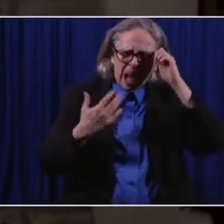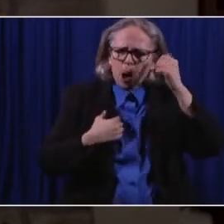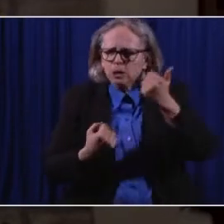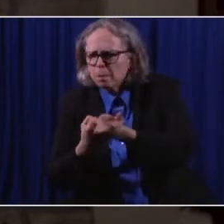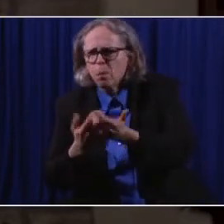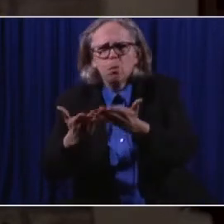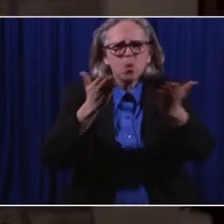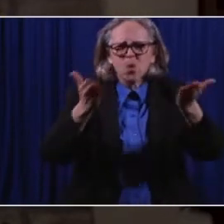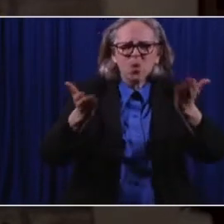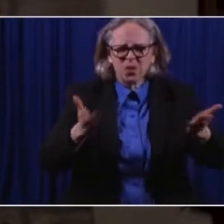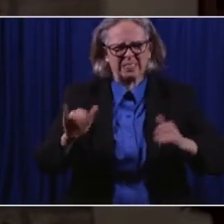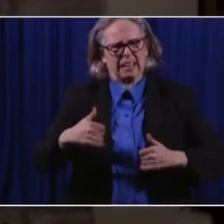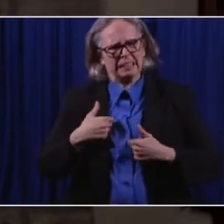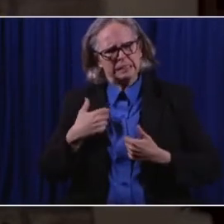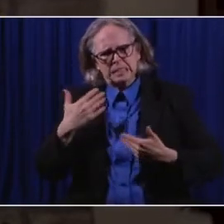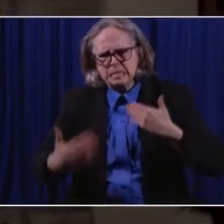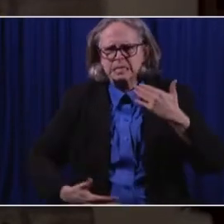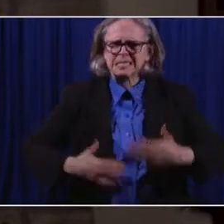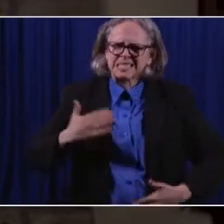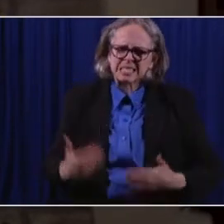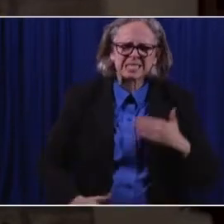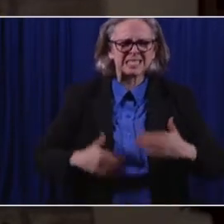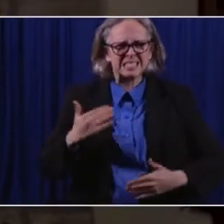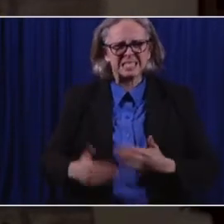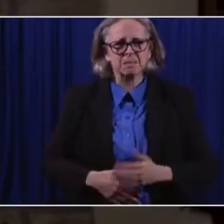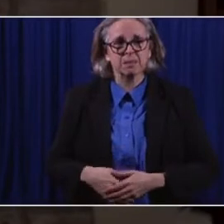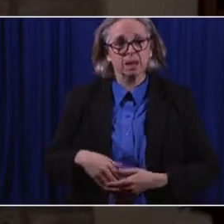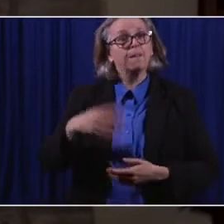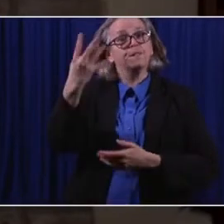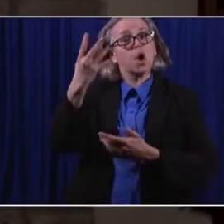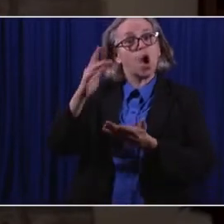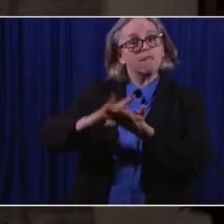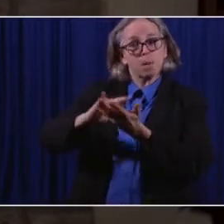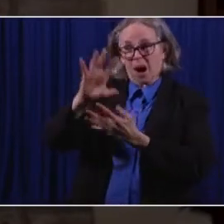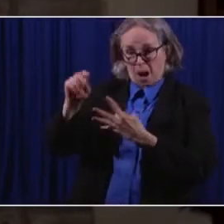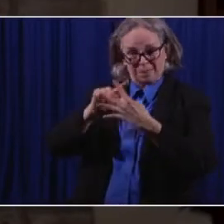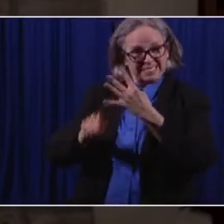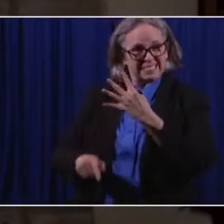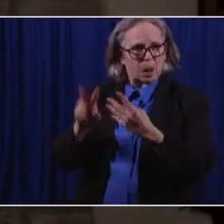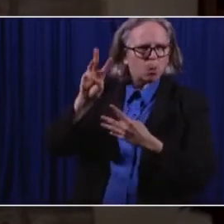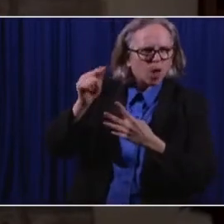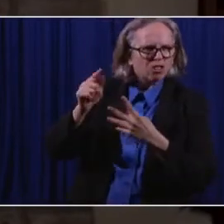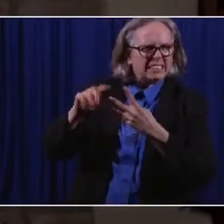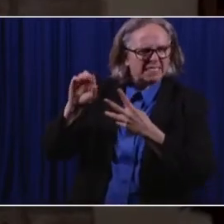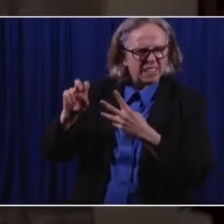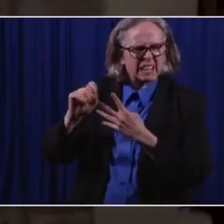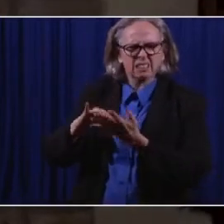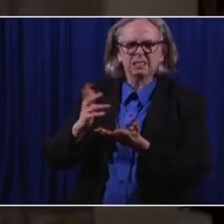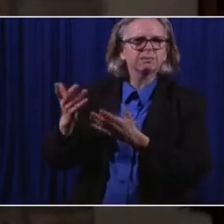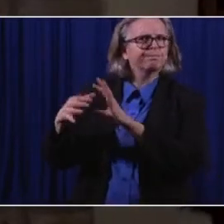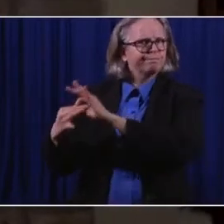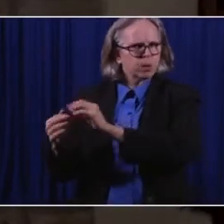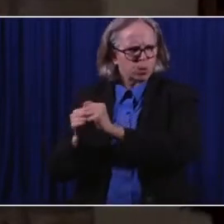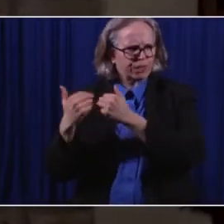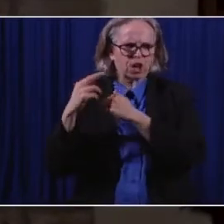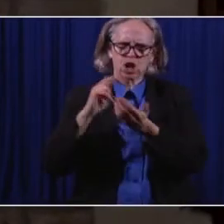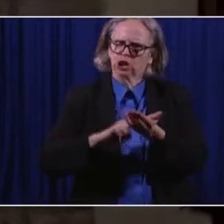to move forward? Our pharmacy partners who are doing the nursing homes are